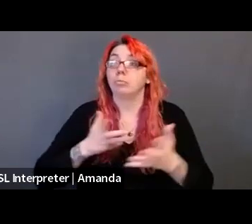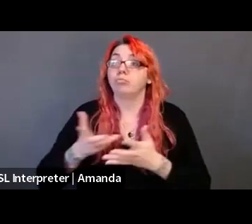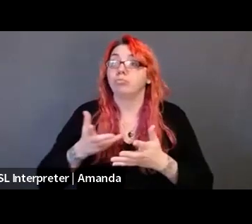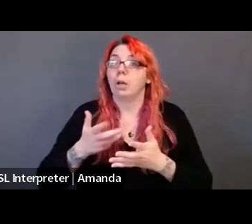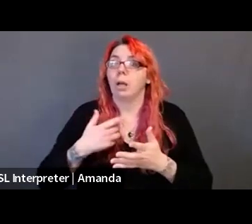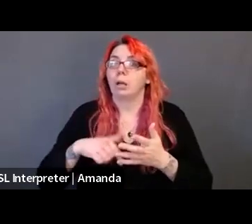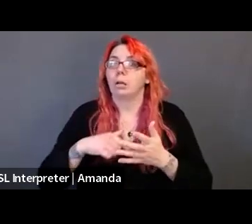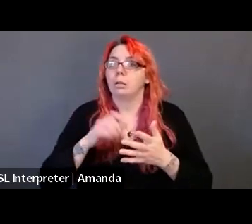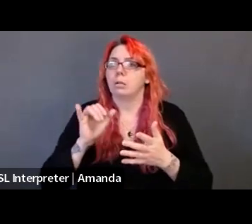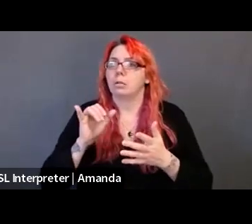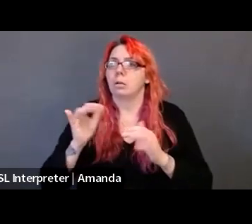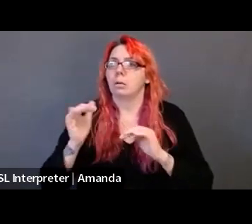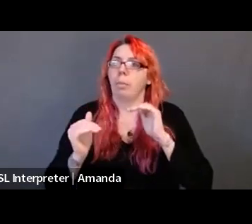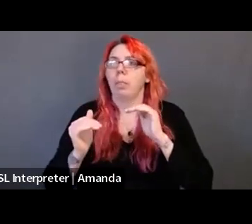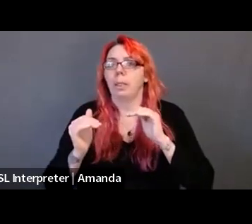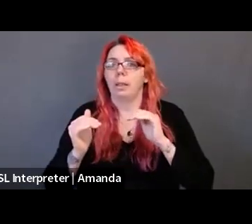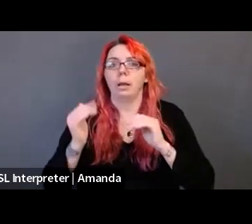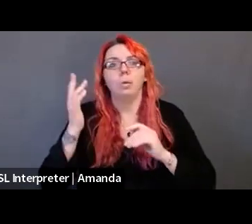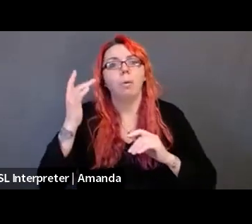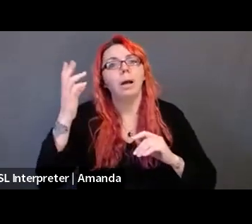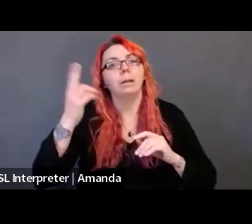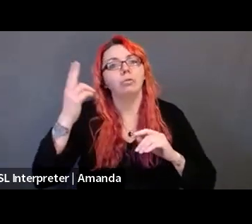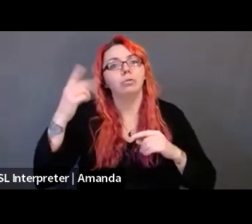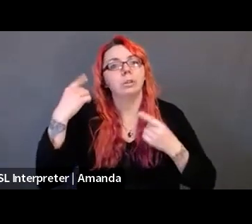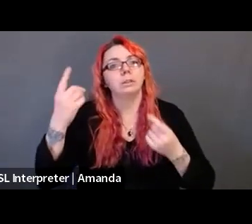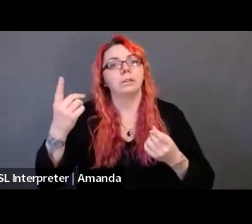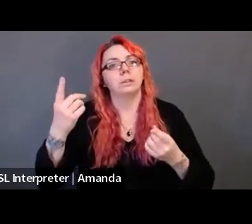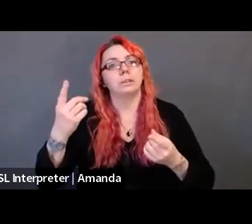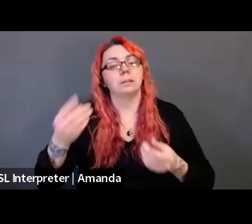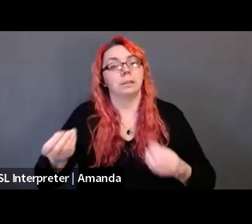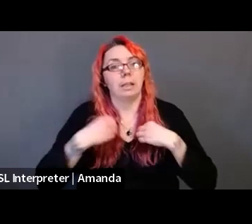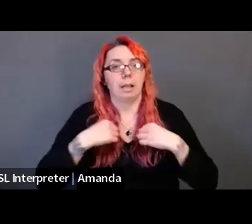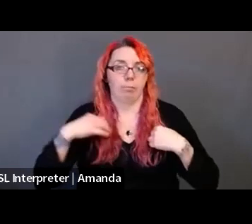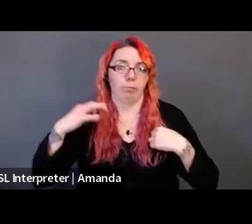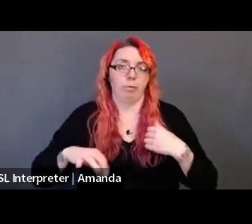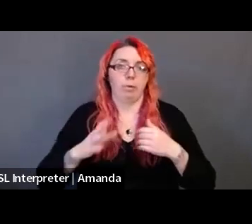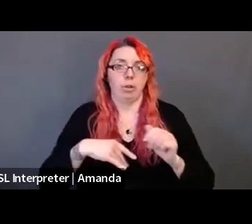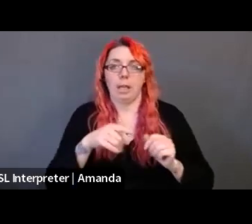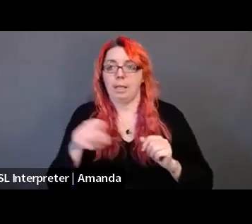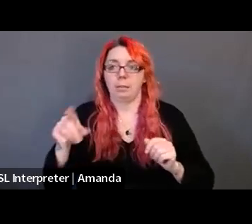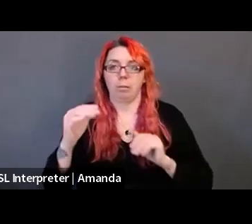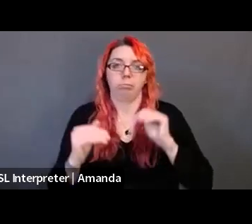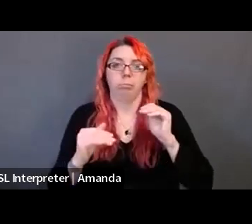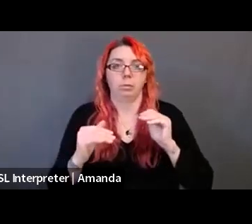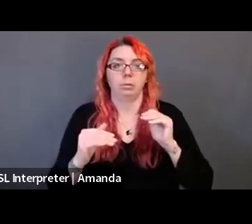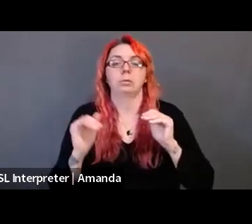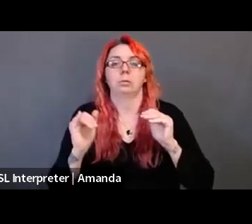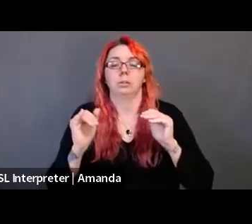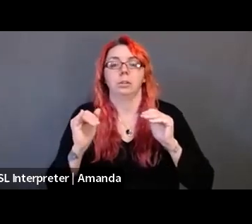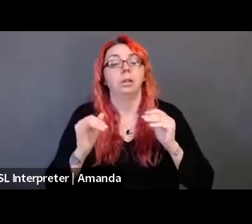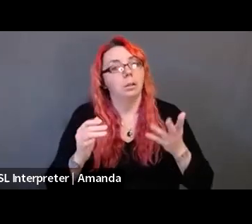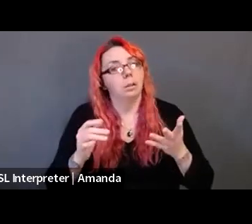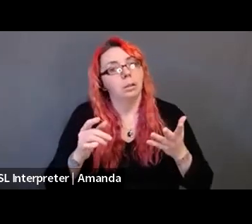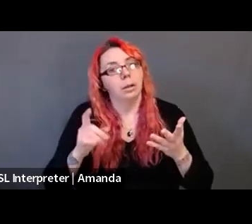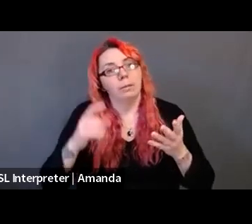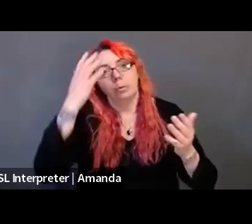because of the nature of how history has shaped our different positionalities as well, right? And then, so the key thing to move ahead with is being